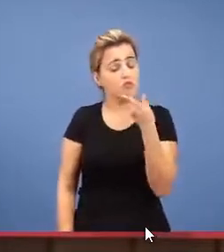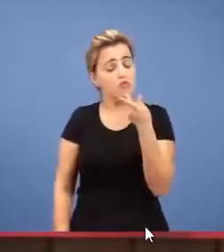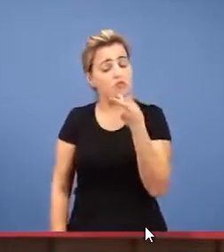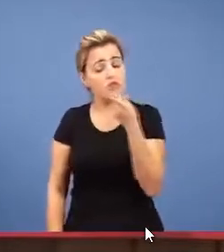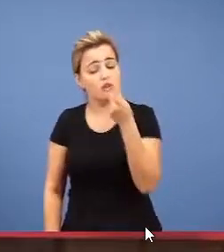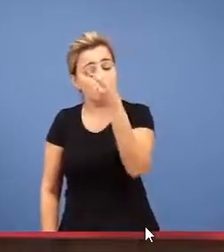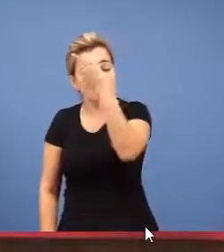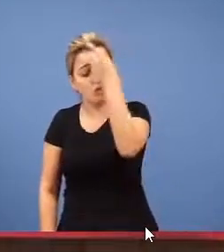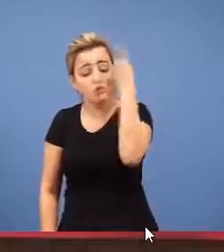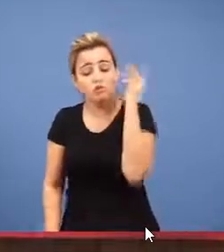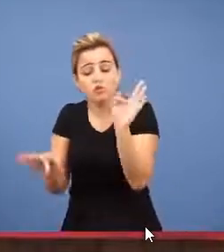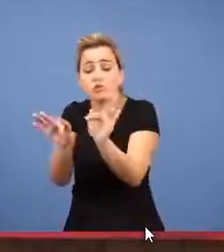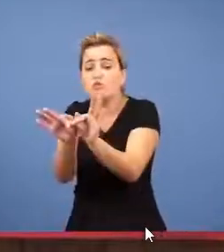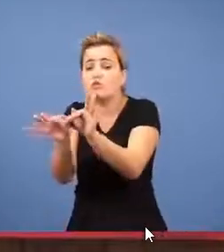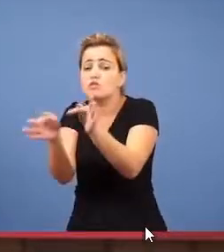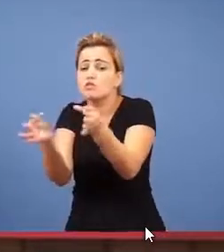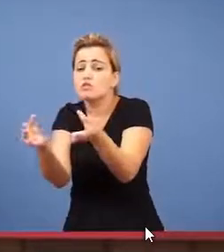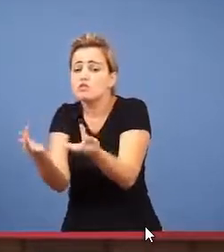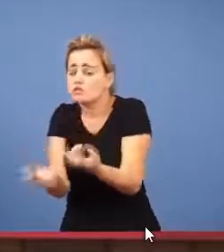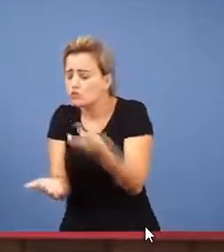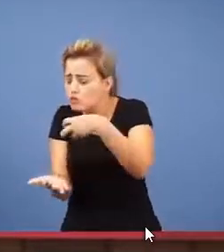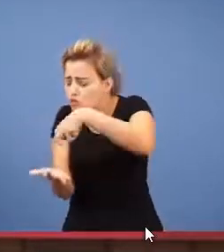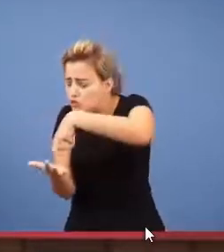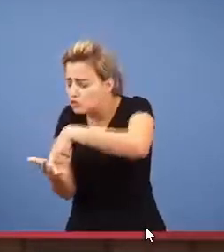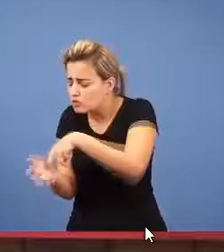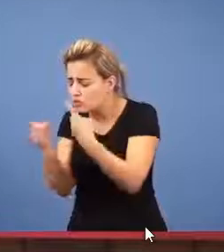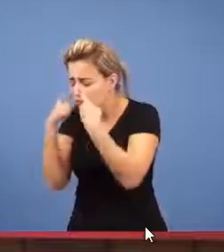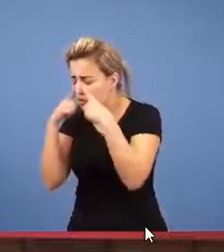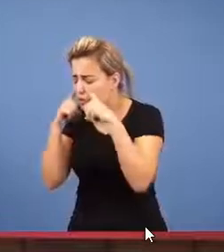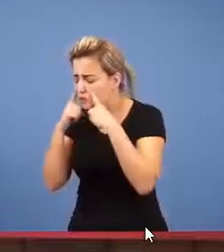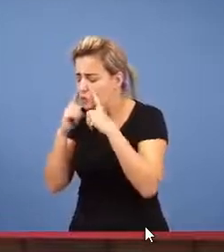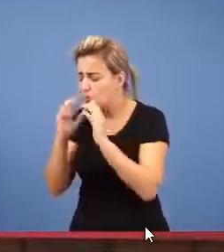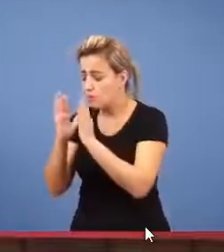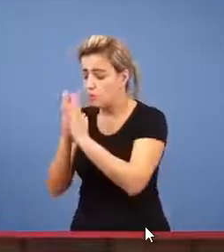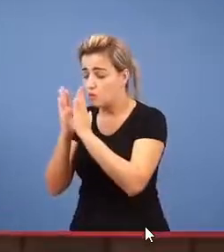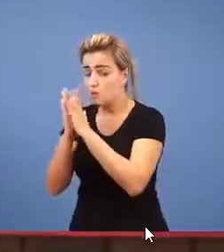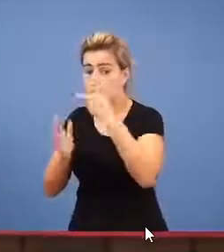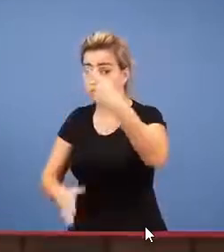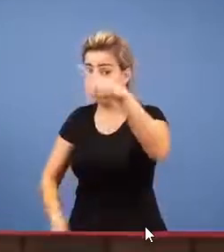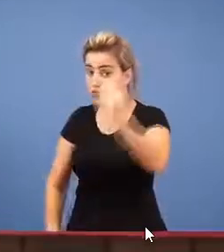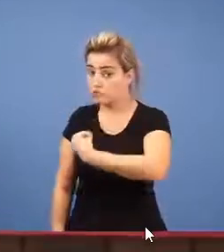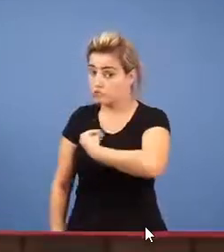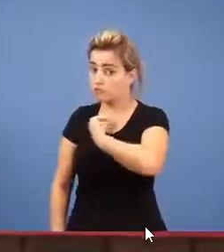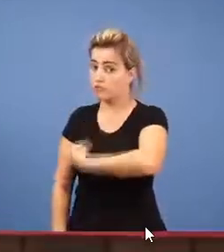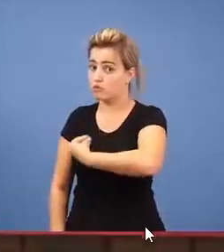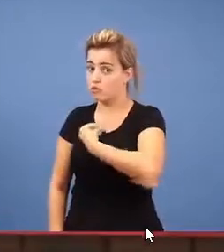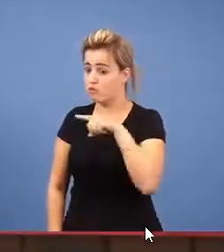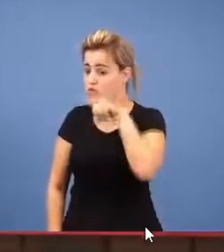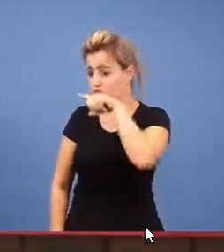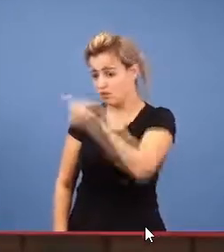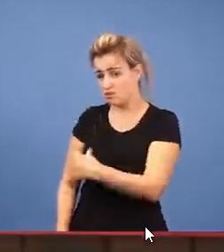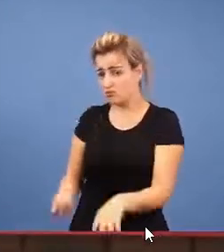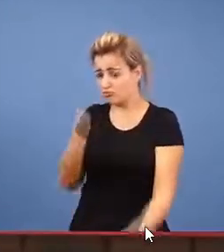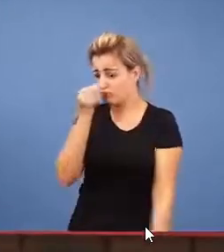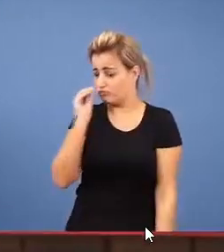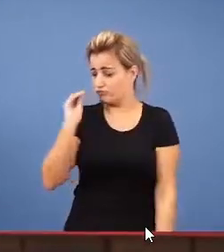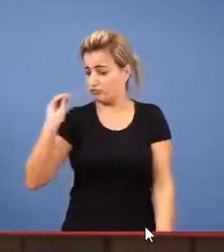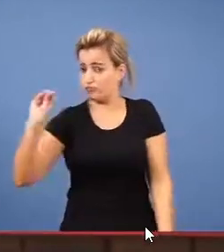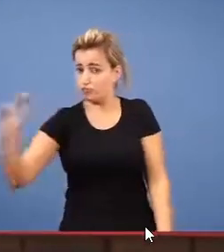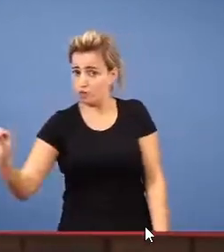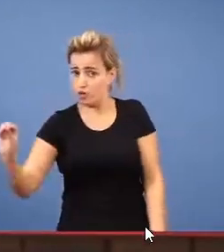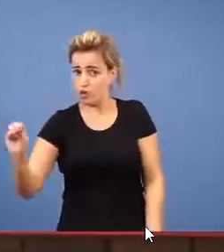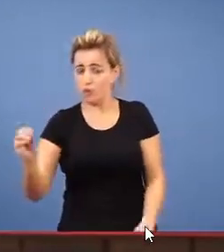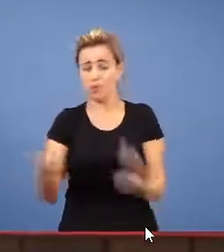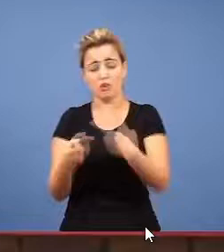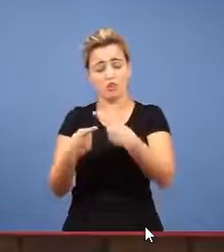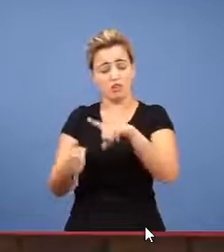social condition for us. It's not important. Poor is the one who is always at God's feet. And the word of the Lord says the following. There are many that